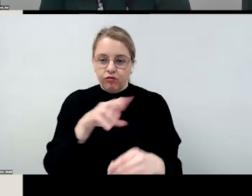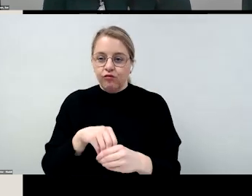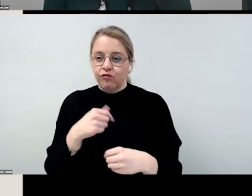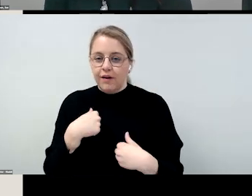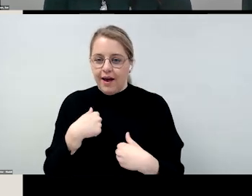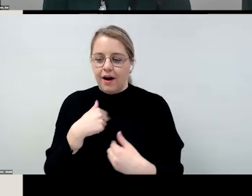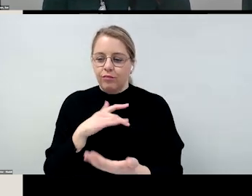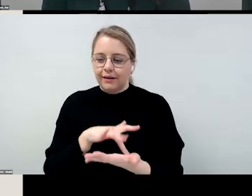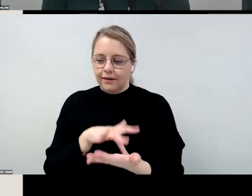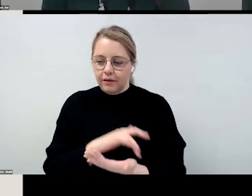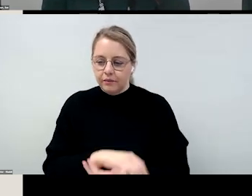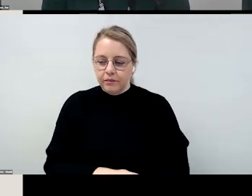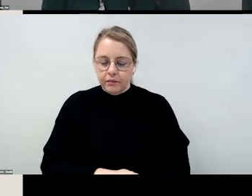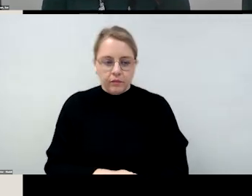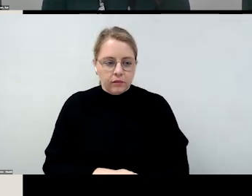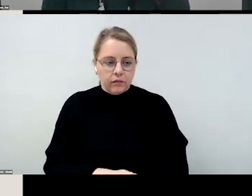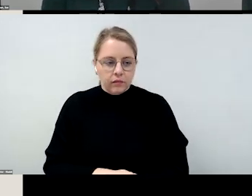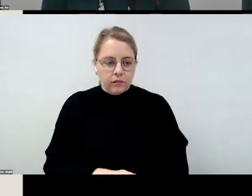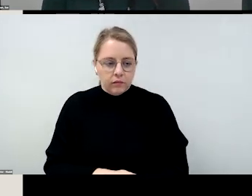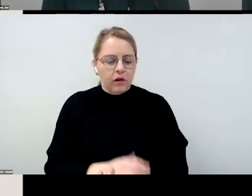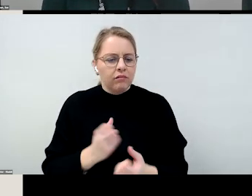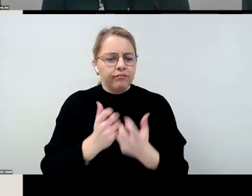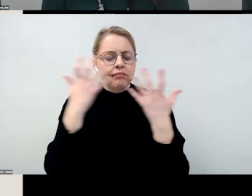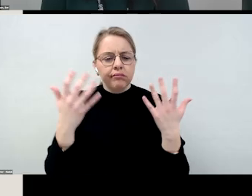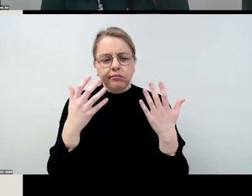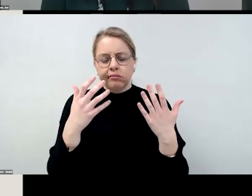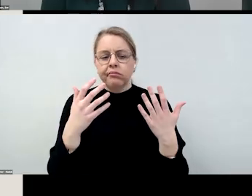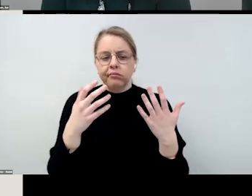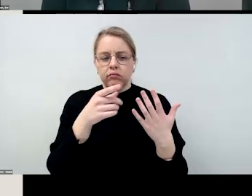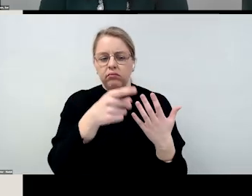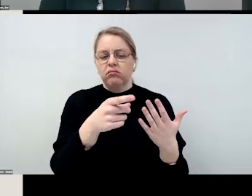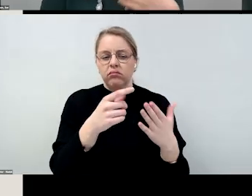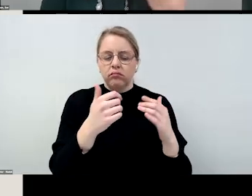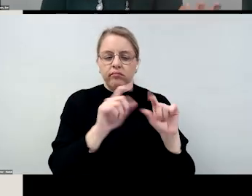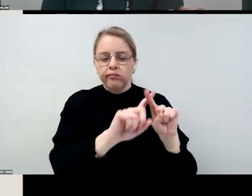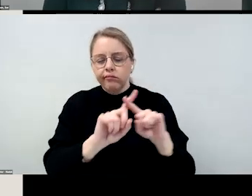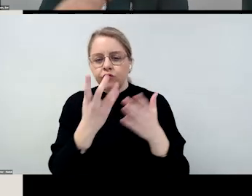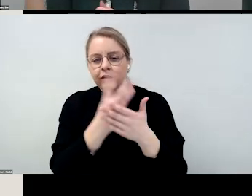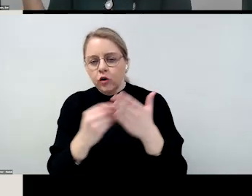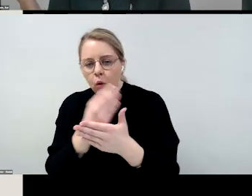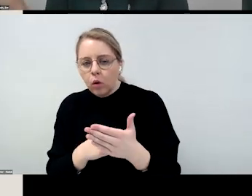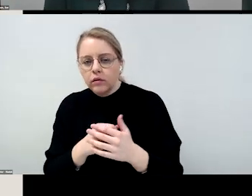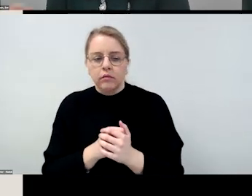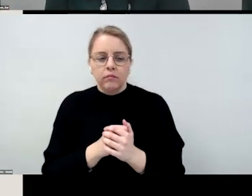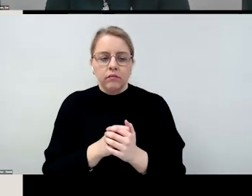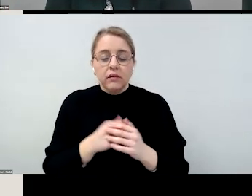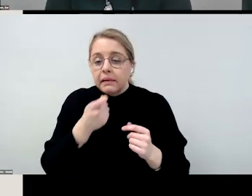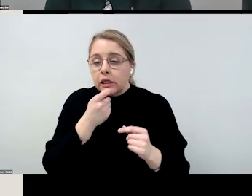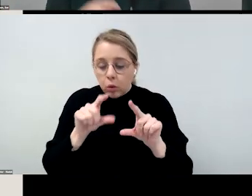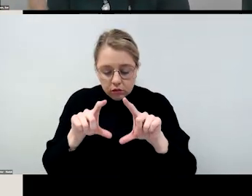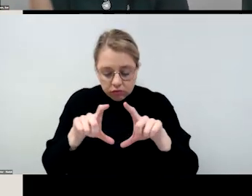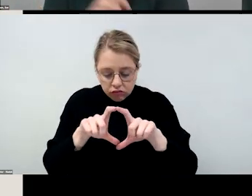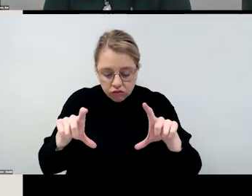developed a number of resources in preventive health, particularly in cardiometabolic health. So that includes cards that people can just take with them to